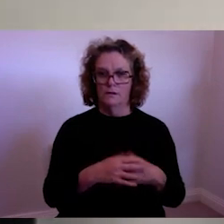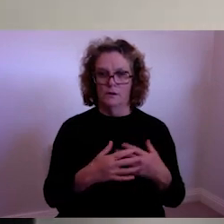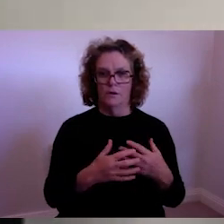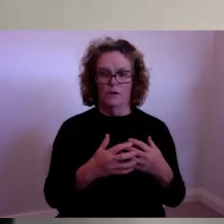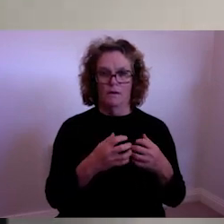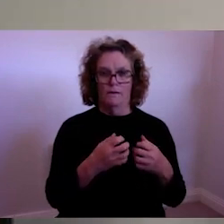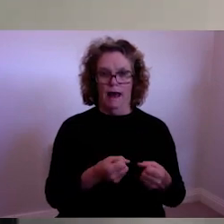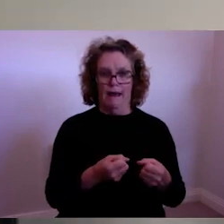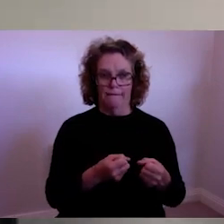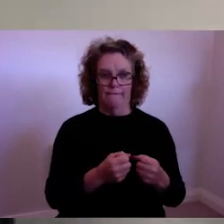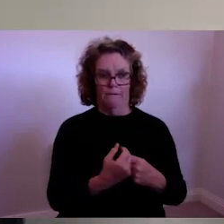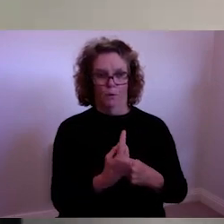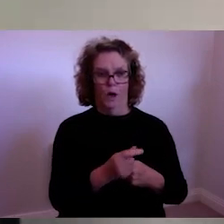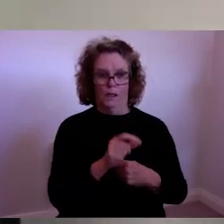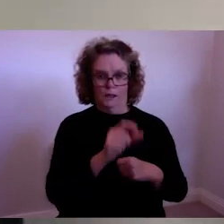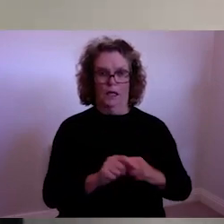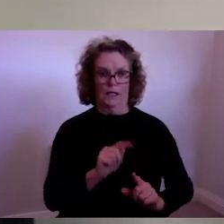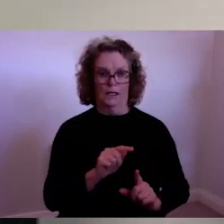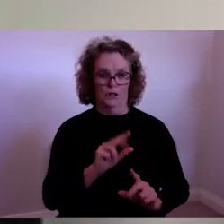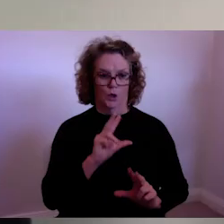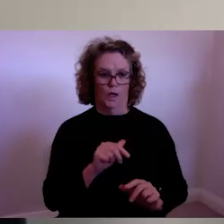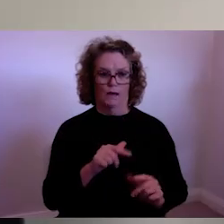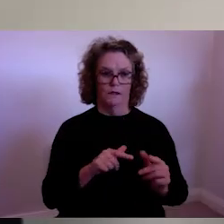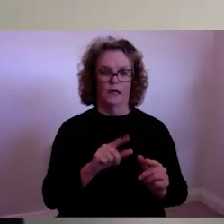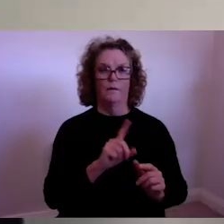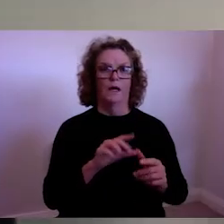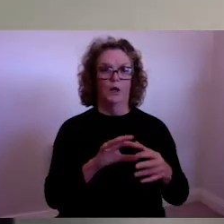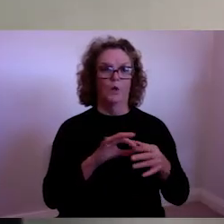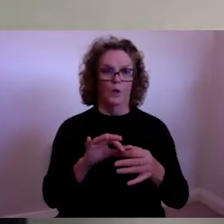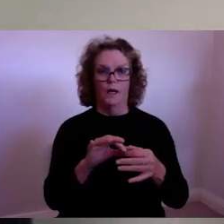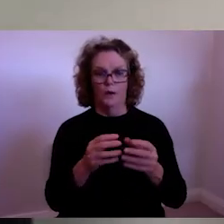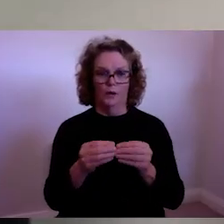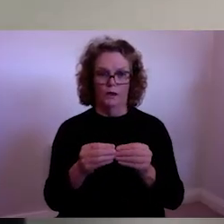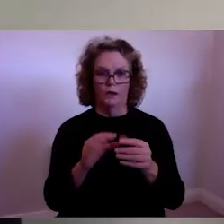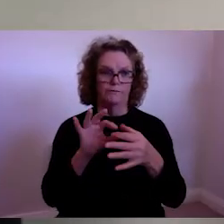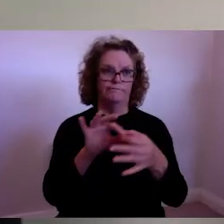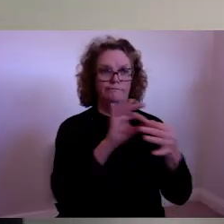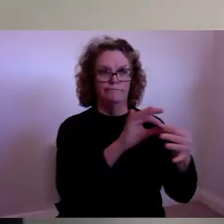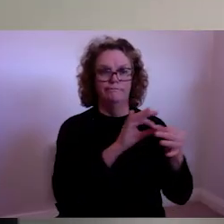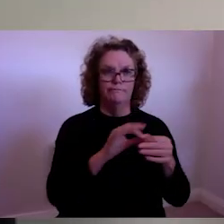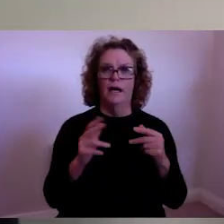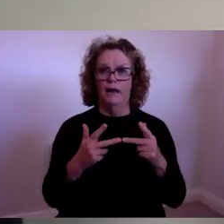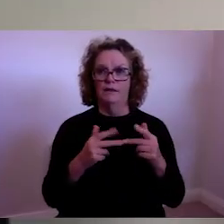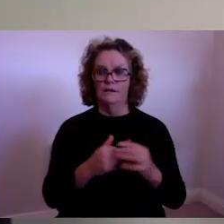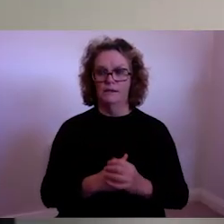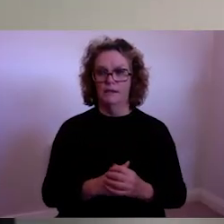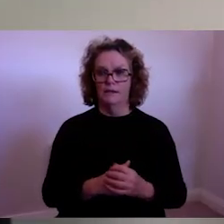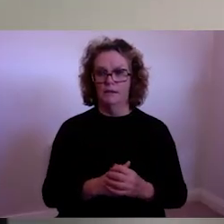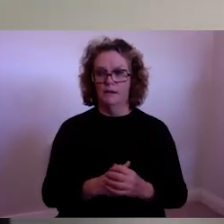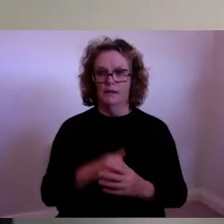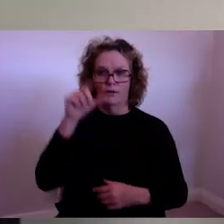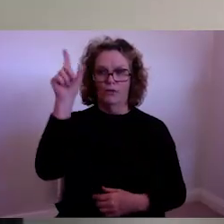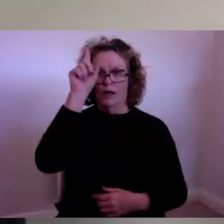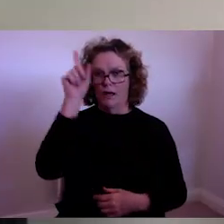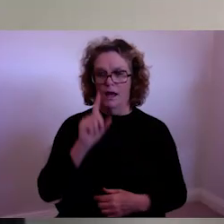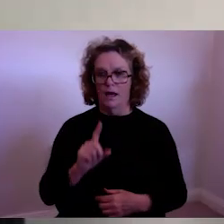their group for that particular child's person. So right now, there are practical aspects of care that